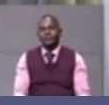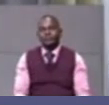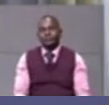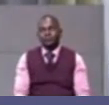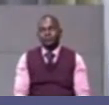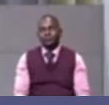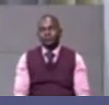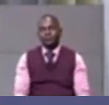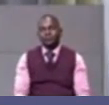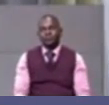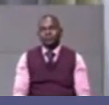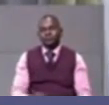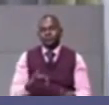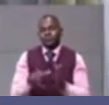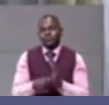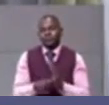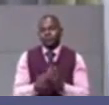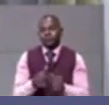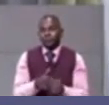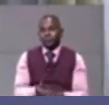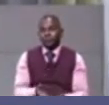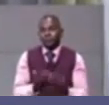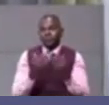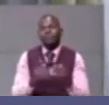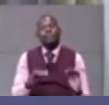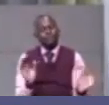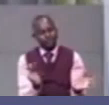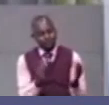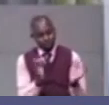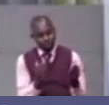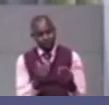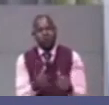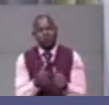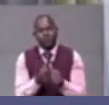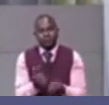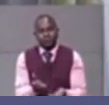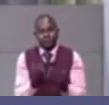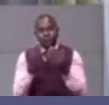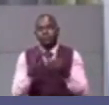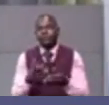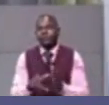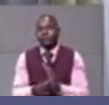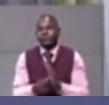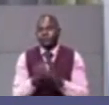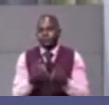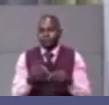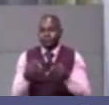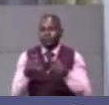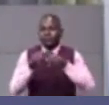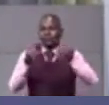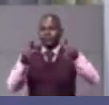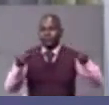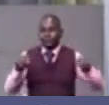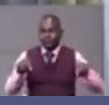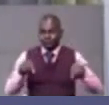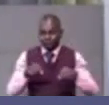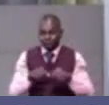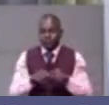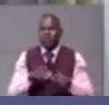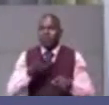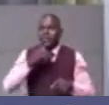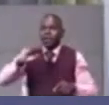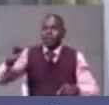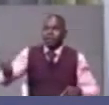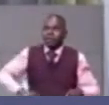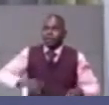This is the matter we should follow up. Honourable Member, I encourage you to keep following up on this matter. We shall always give you space in case you are not